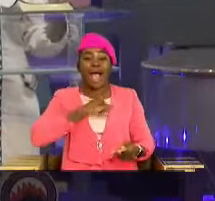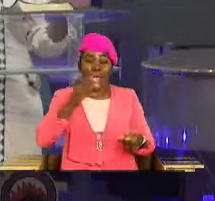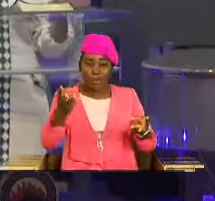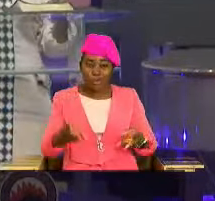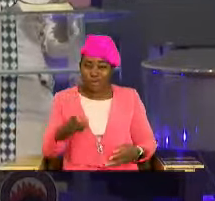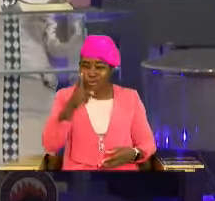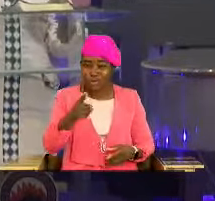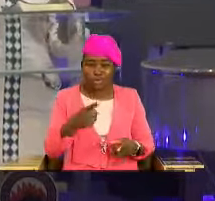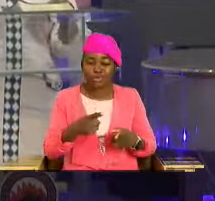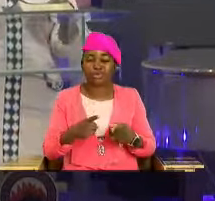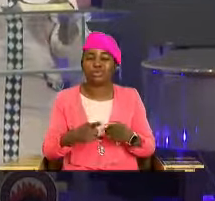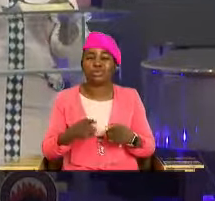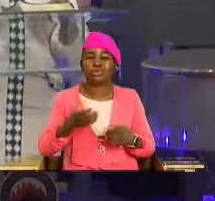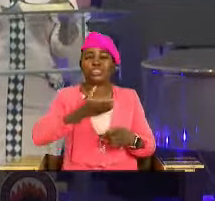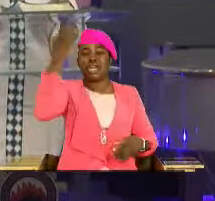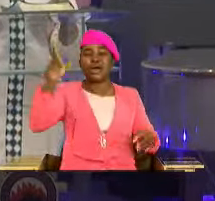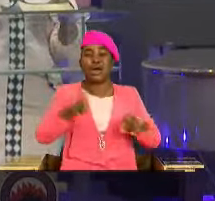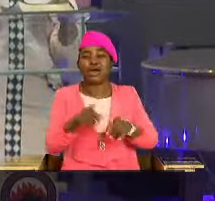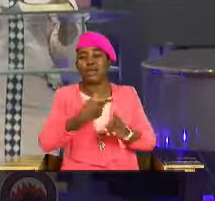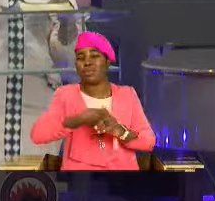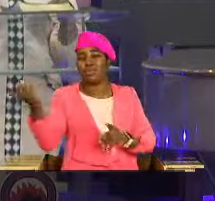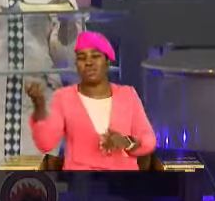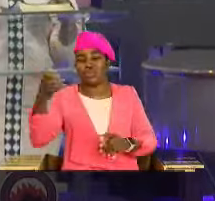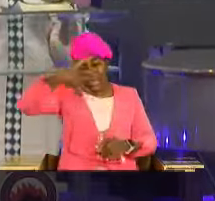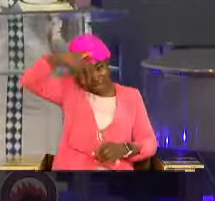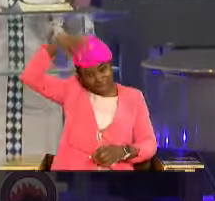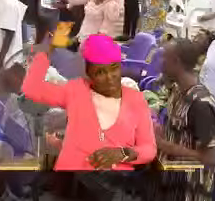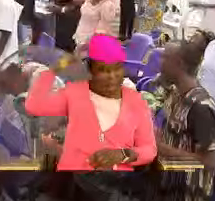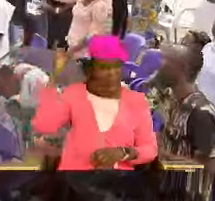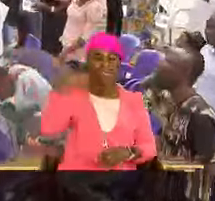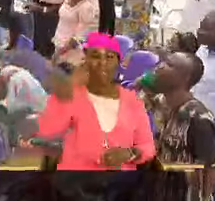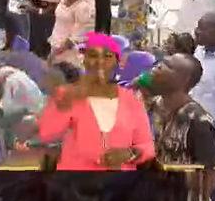lion say every yoke of